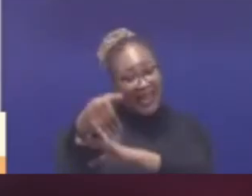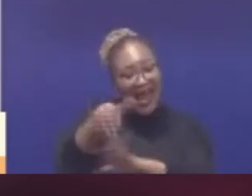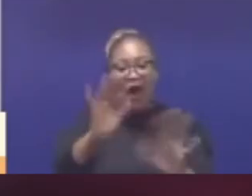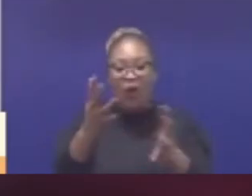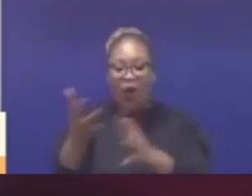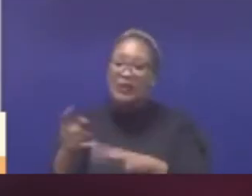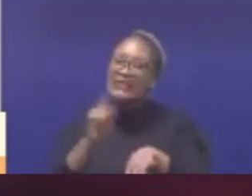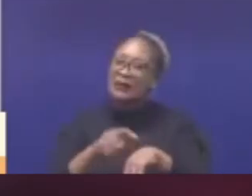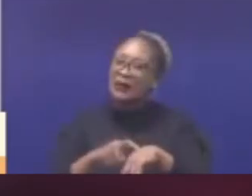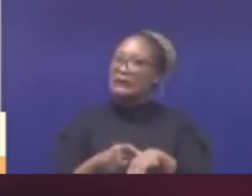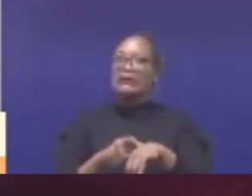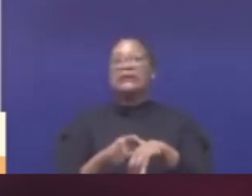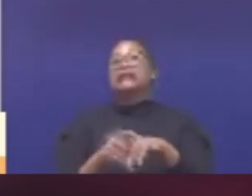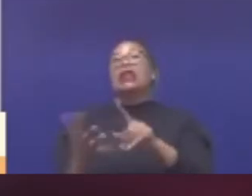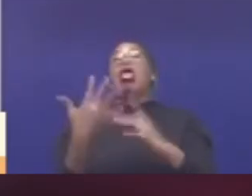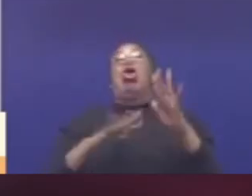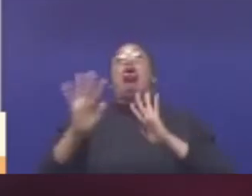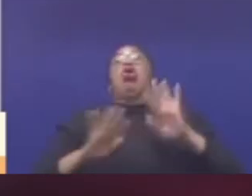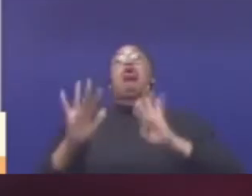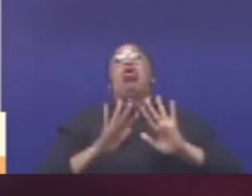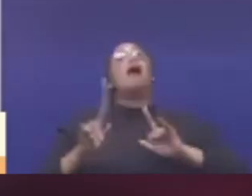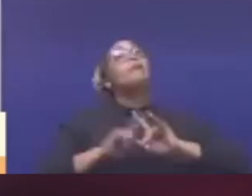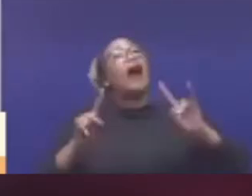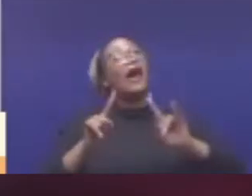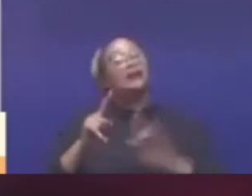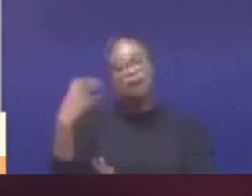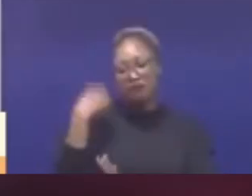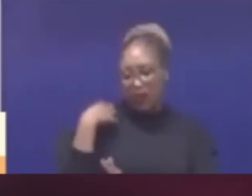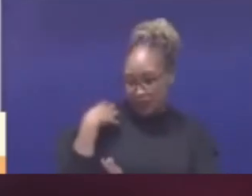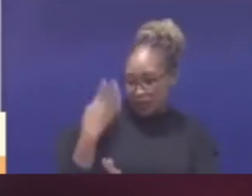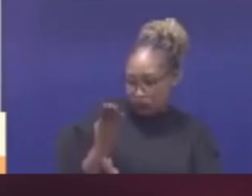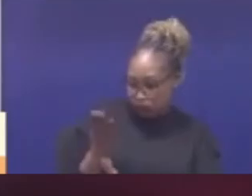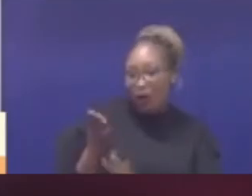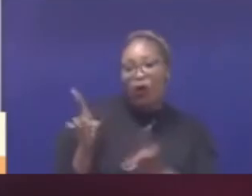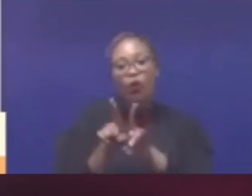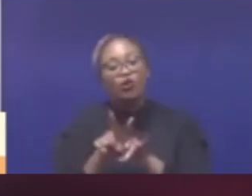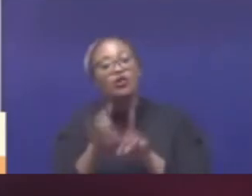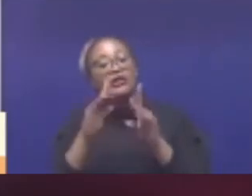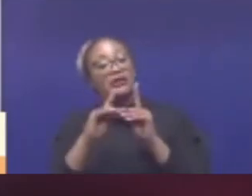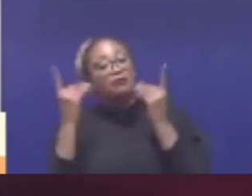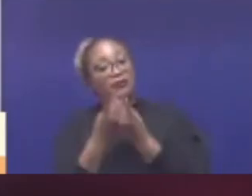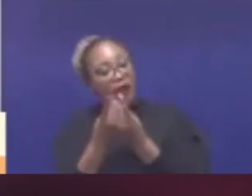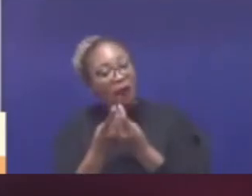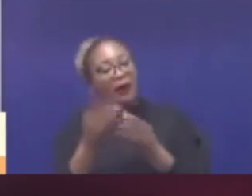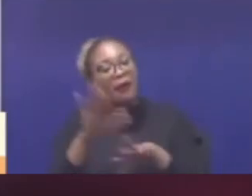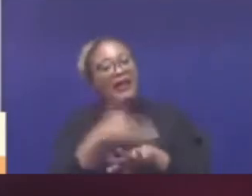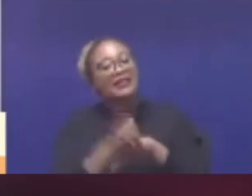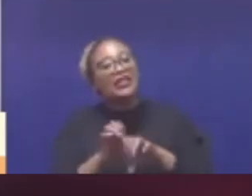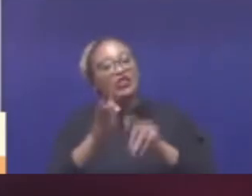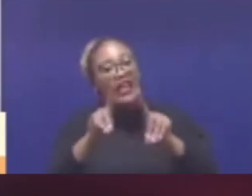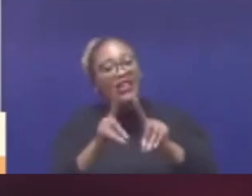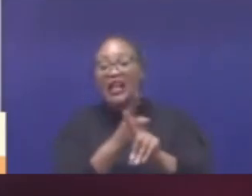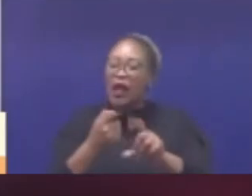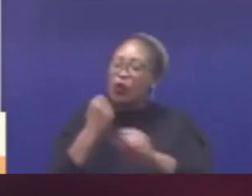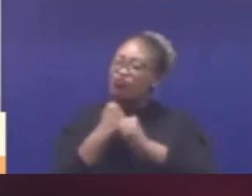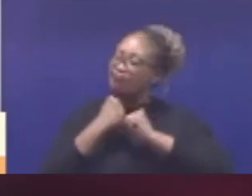daunting. However, Minister Gwarube and the Department of Basic Education have taken steps that show